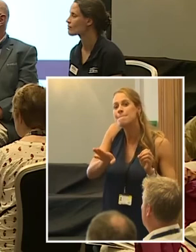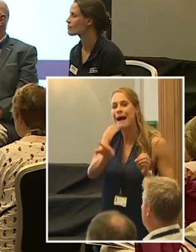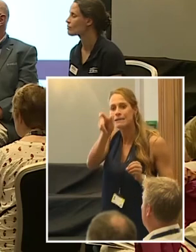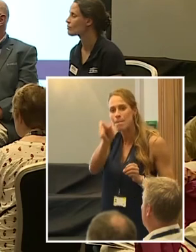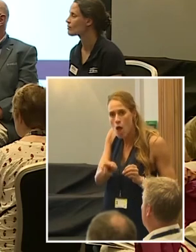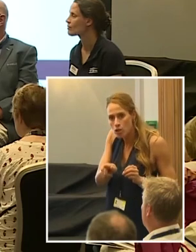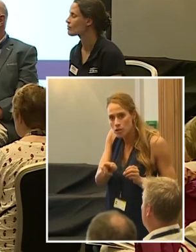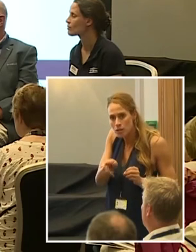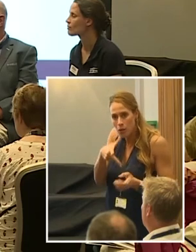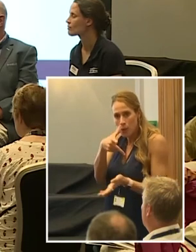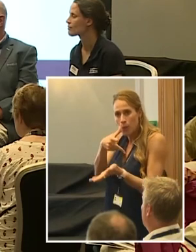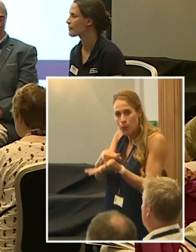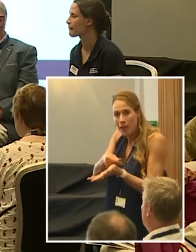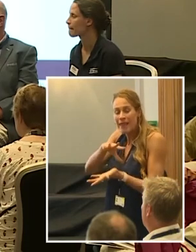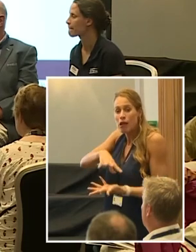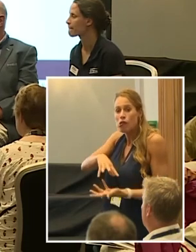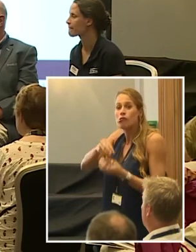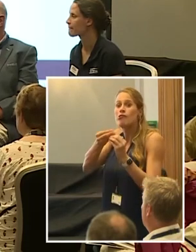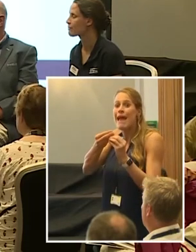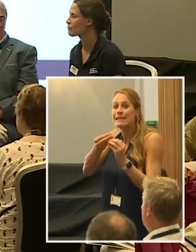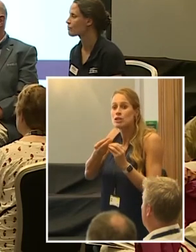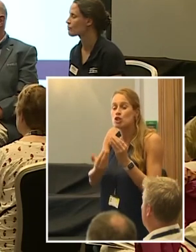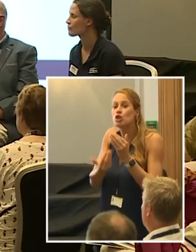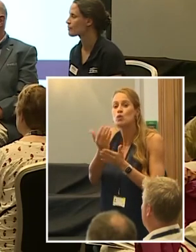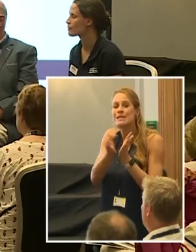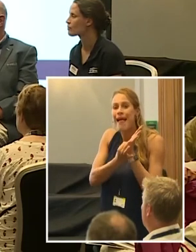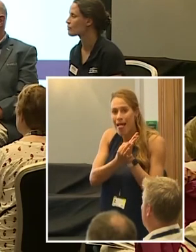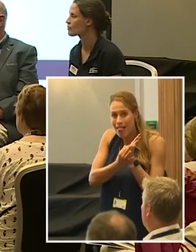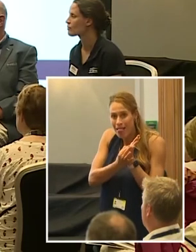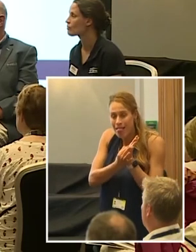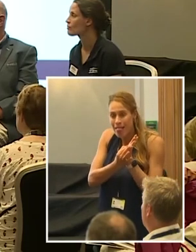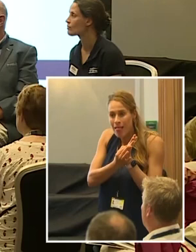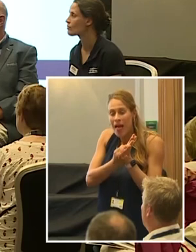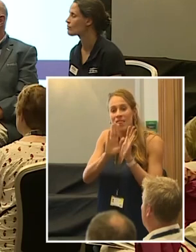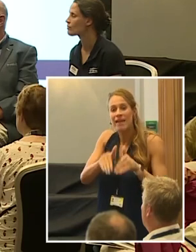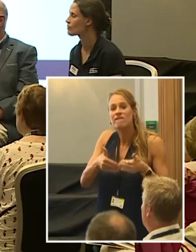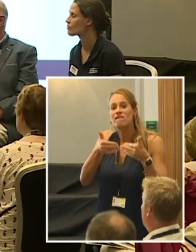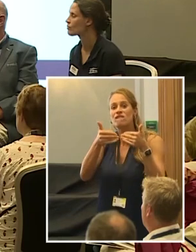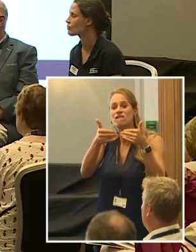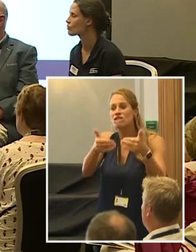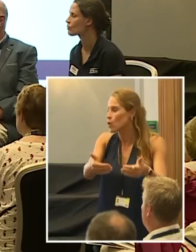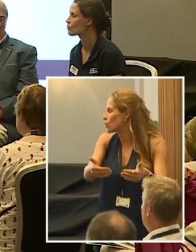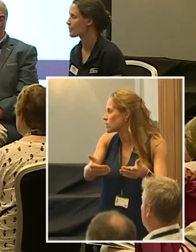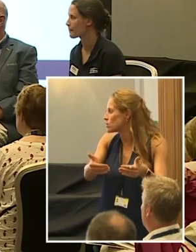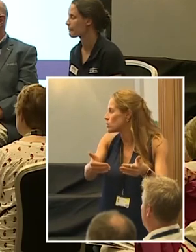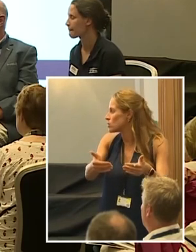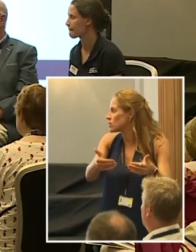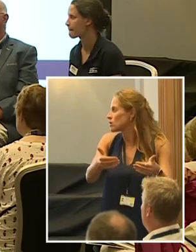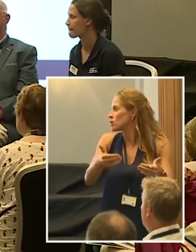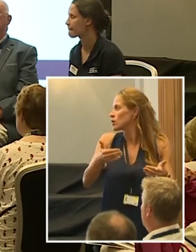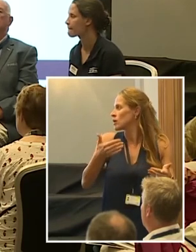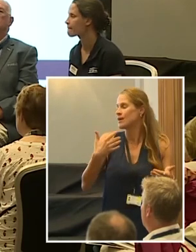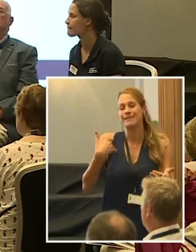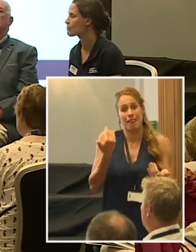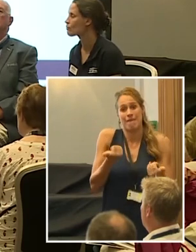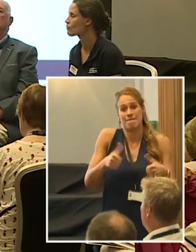that can turn into anything, can live forever, and then from there, you then go forward to create it into whatever it is that you want to create it into. And the